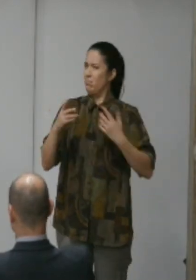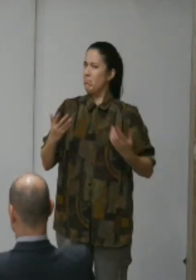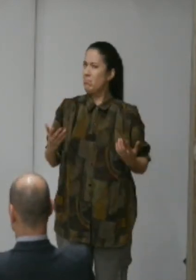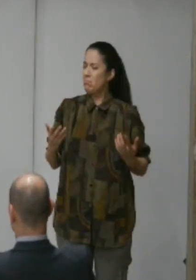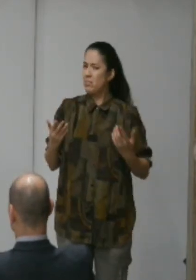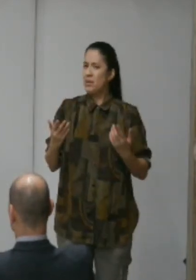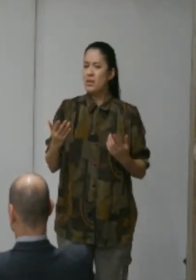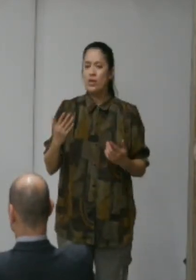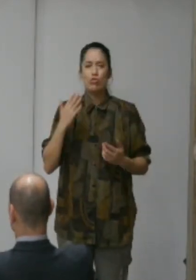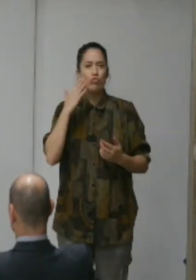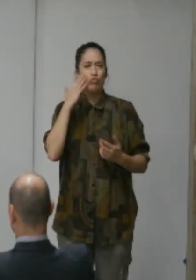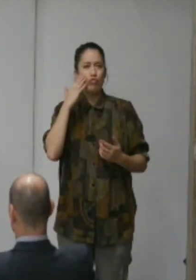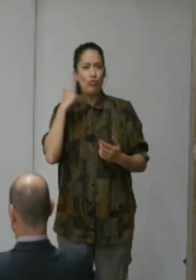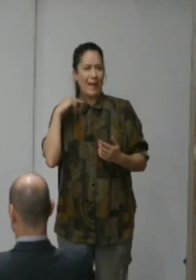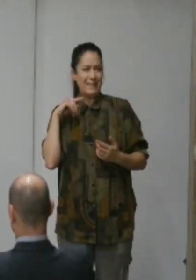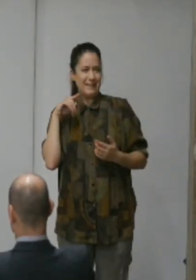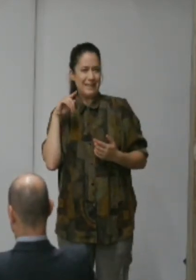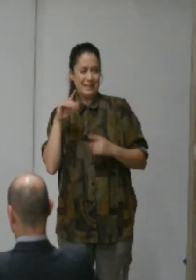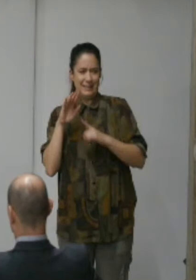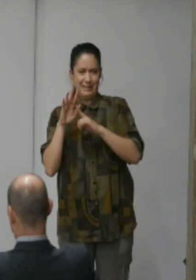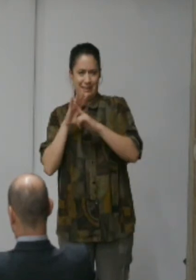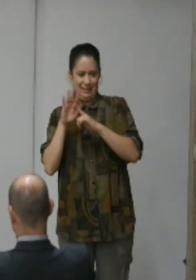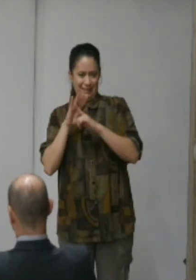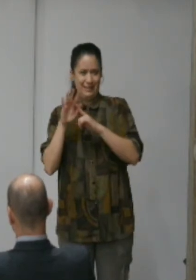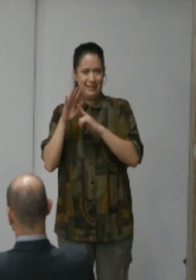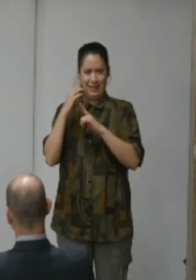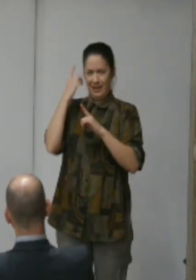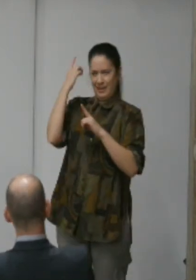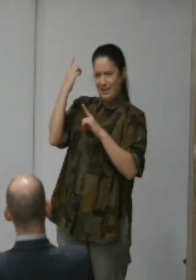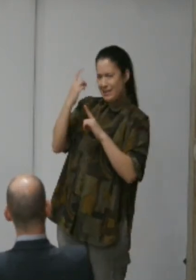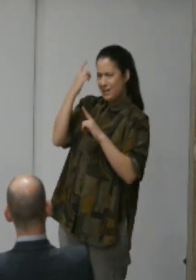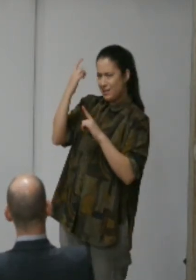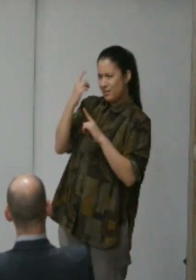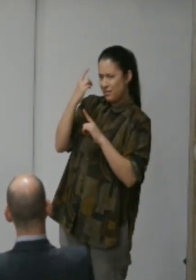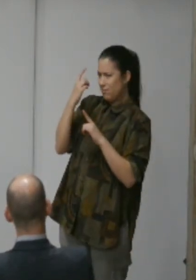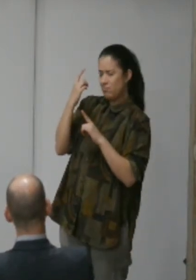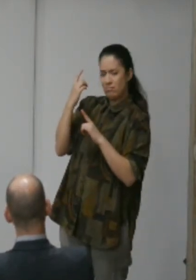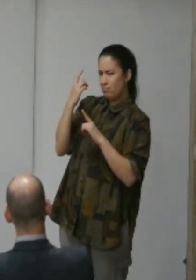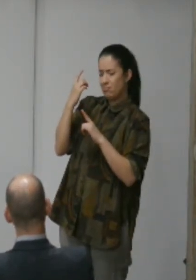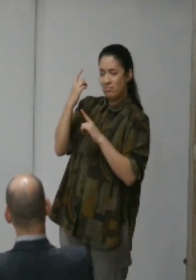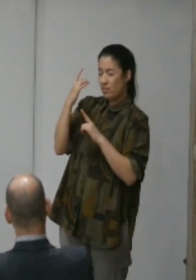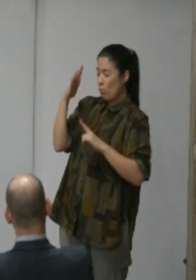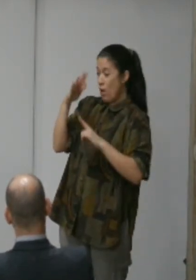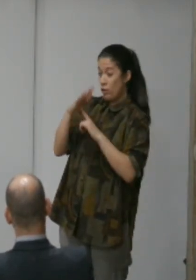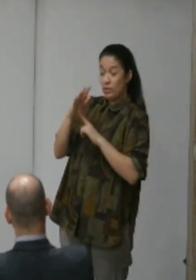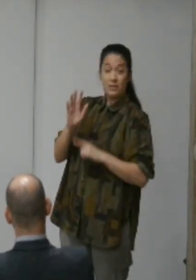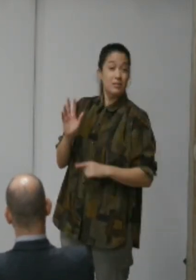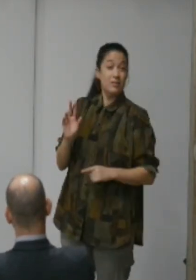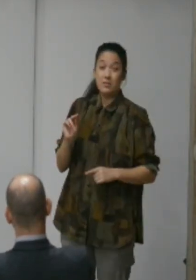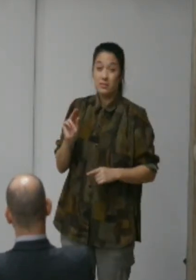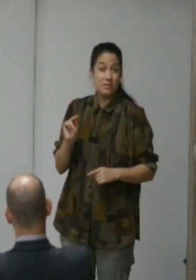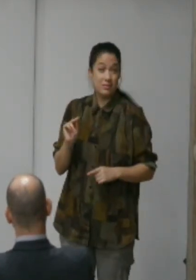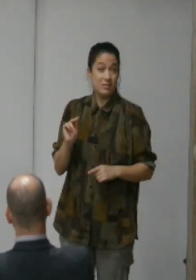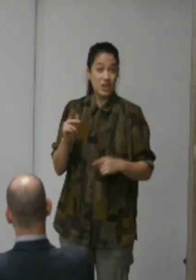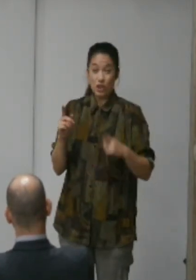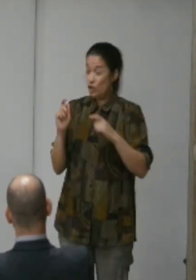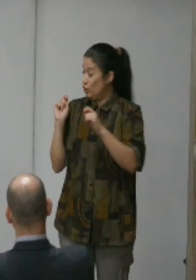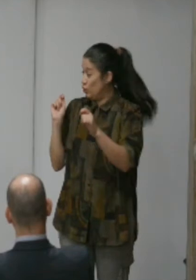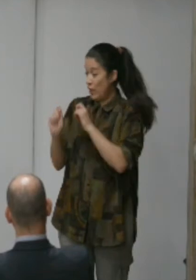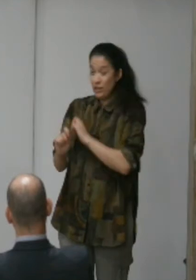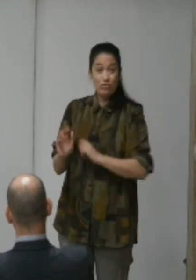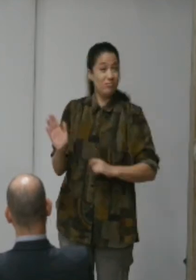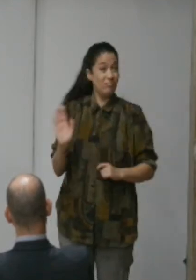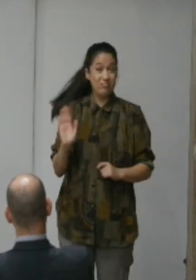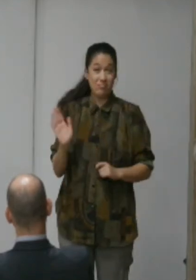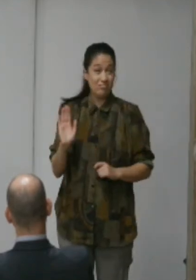and continue to not be prioritised. So I think that's the kind of general context, before we